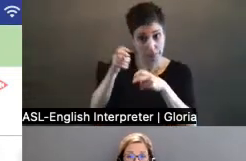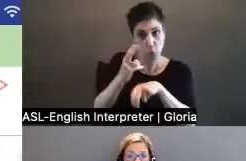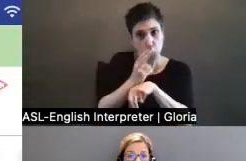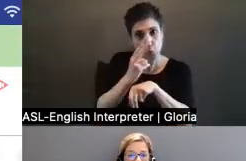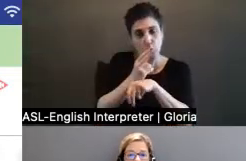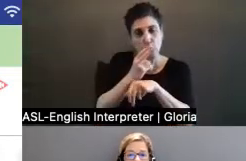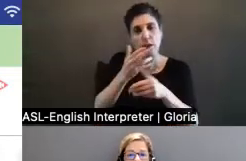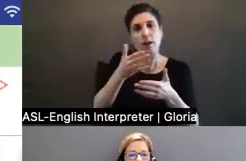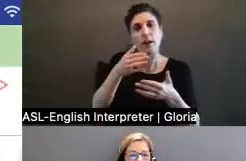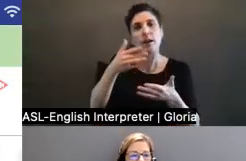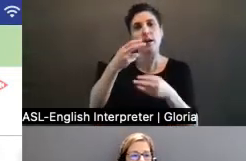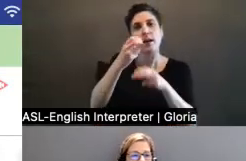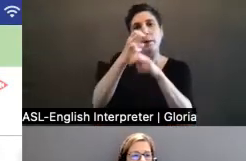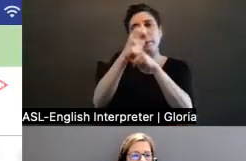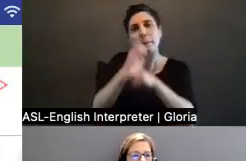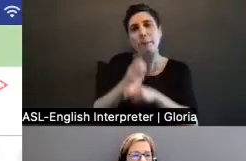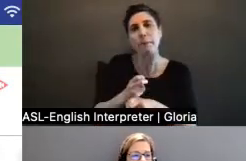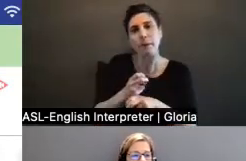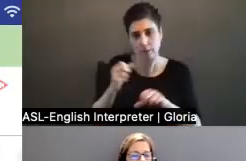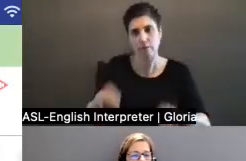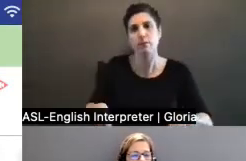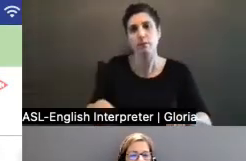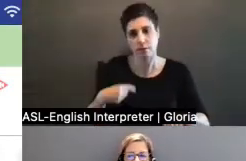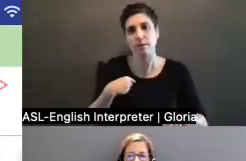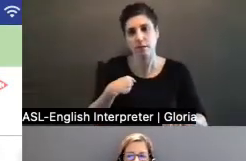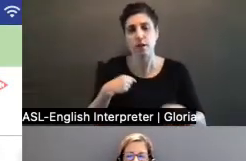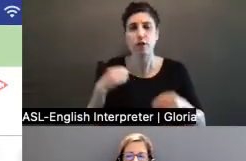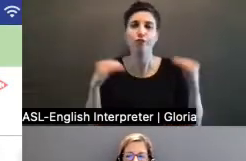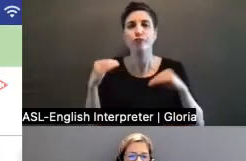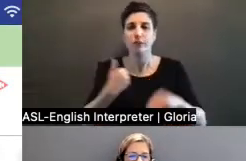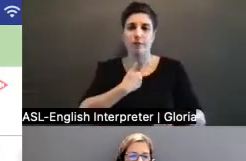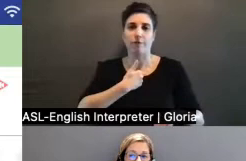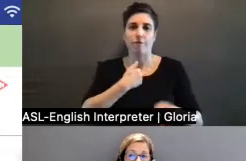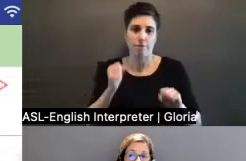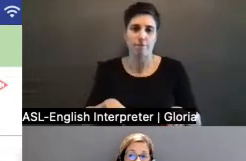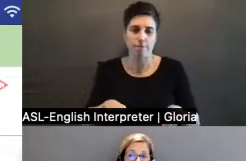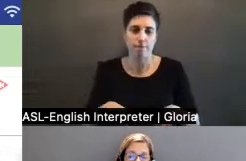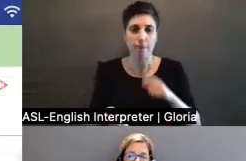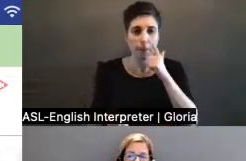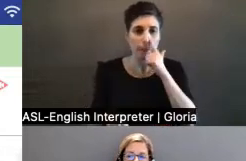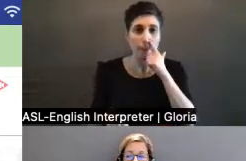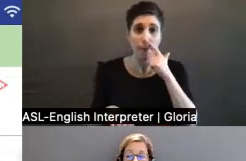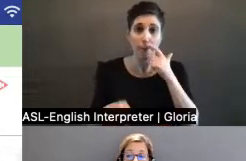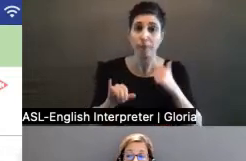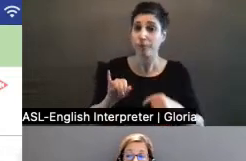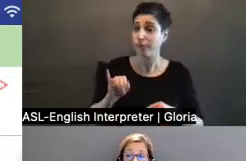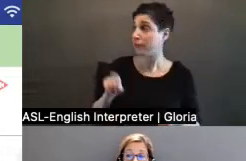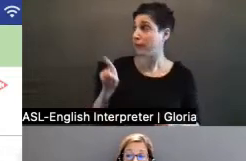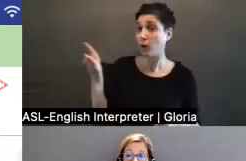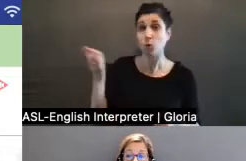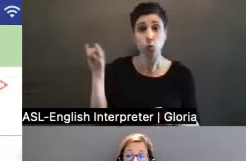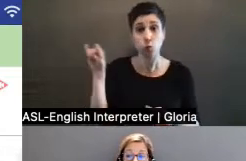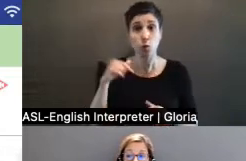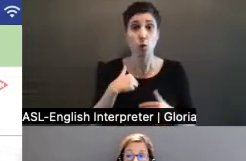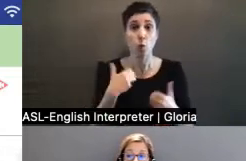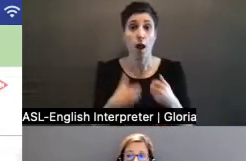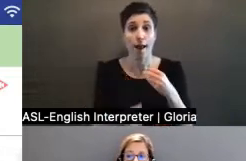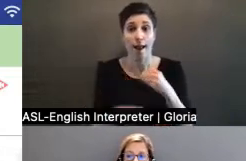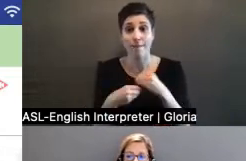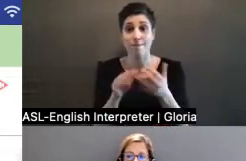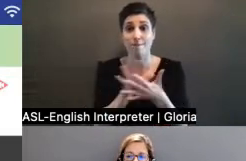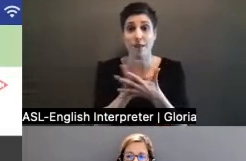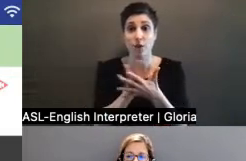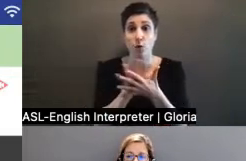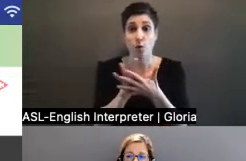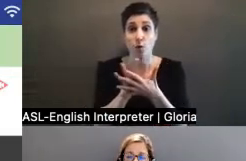stars, which tell me this kind of feature, like inserting videos into your Kahoot, is a premium feature. But I can just get rid of